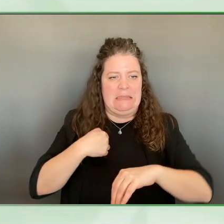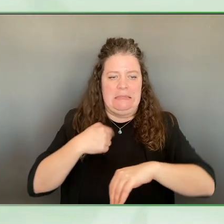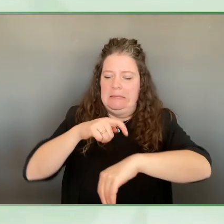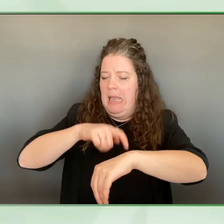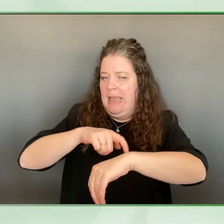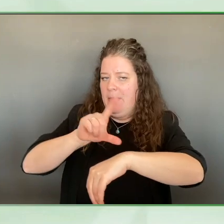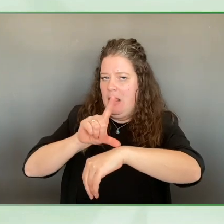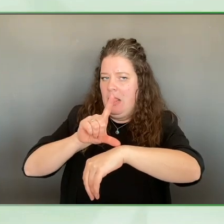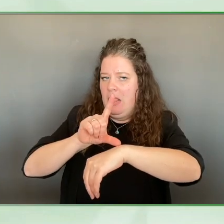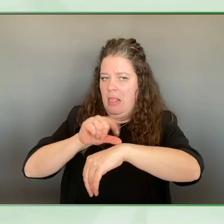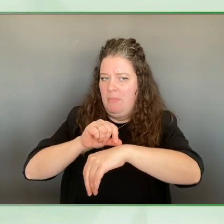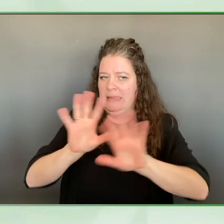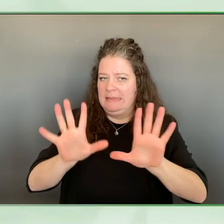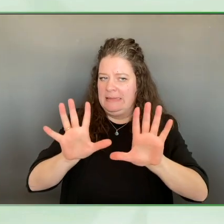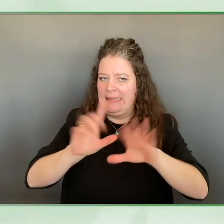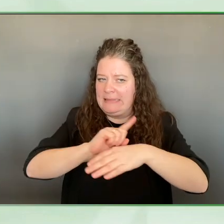seconds.